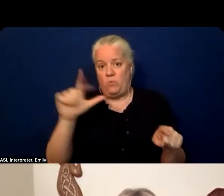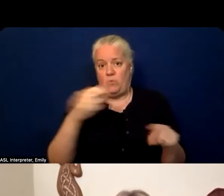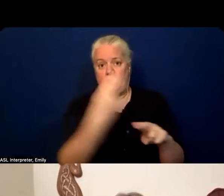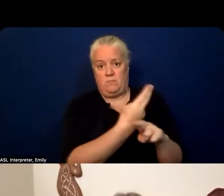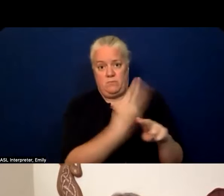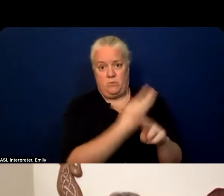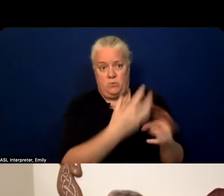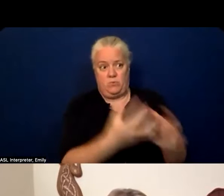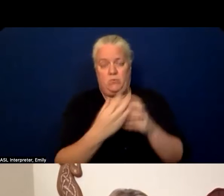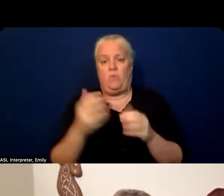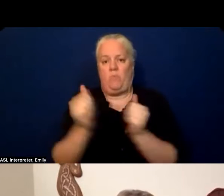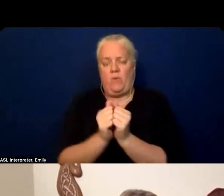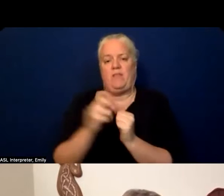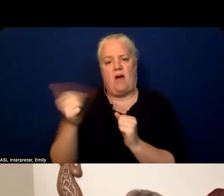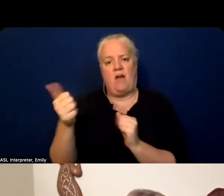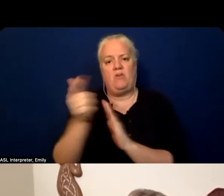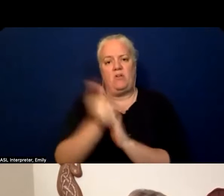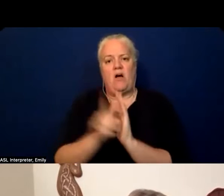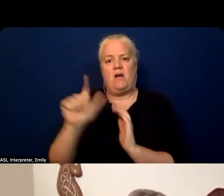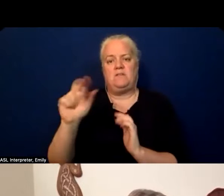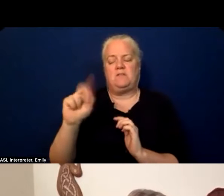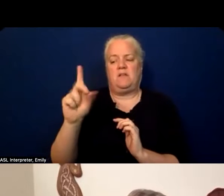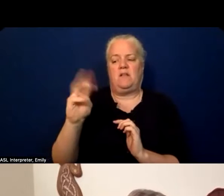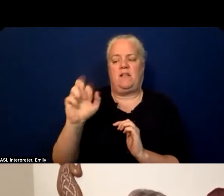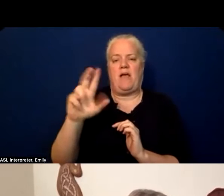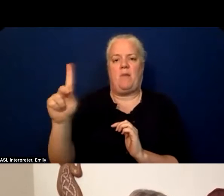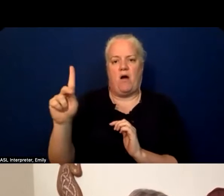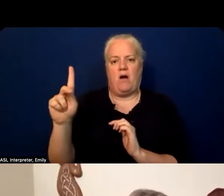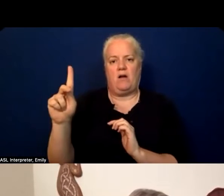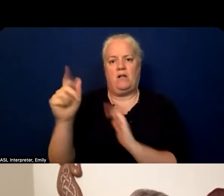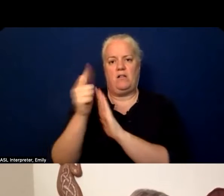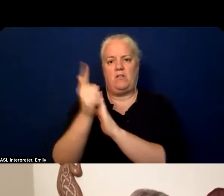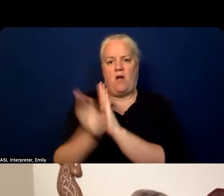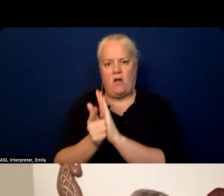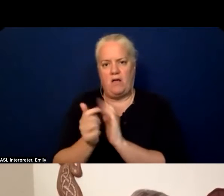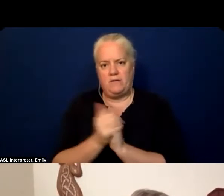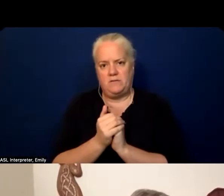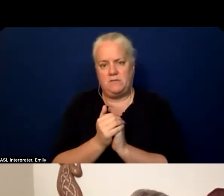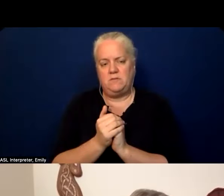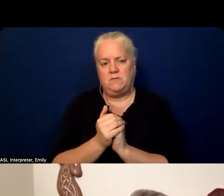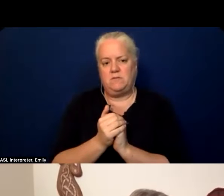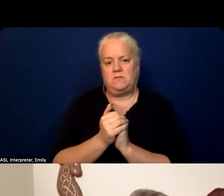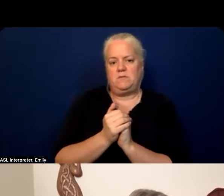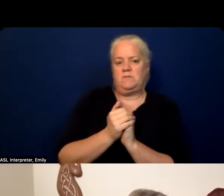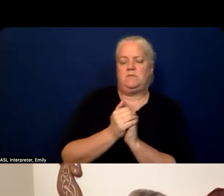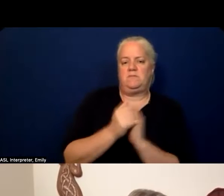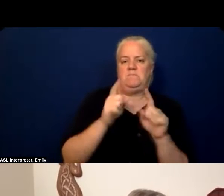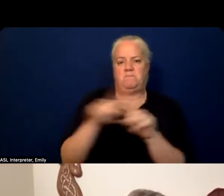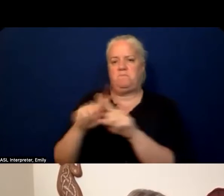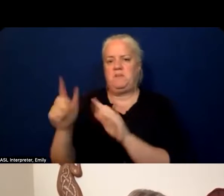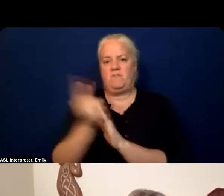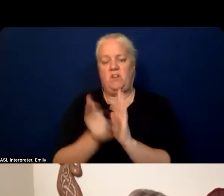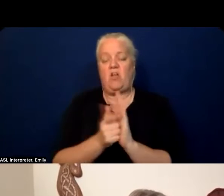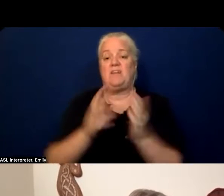laws, which you've worked on, Kate, and so work on the Climate Leadership and Community Protection Act, landmark laws at the city level, like Local